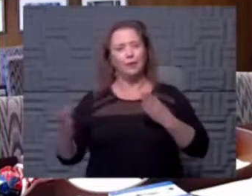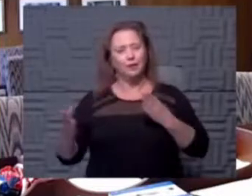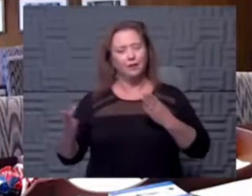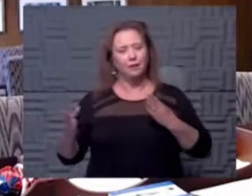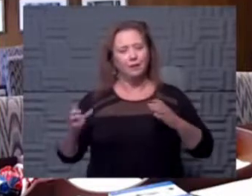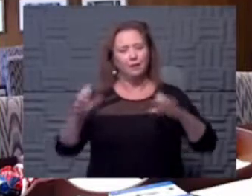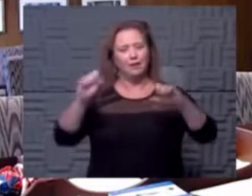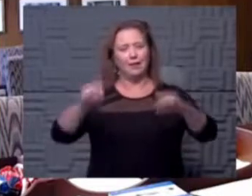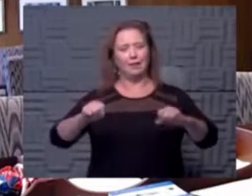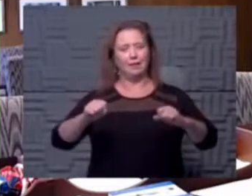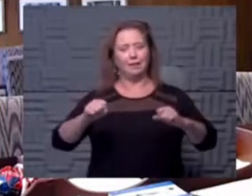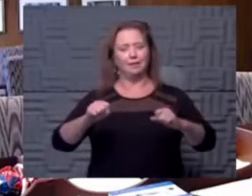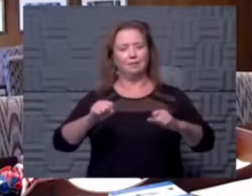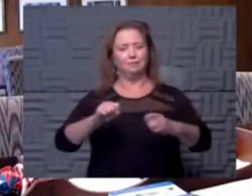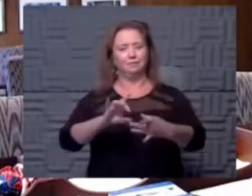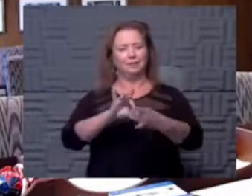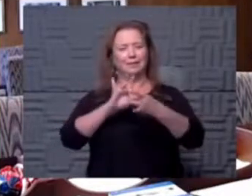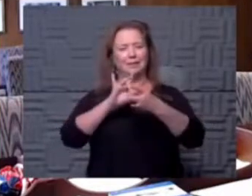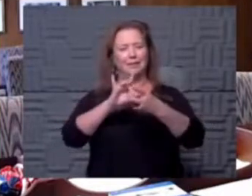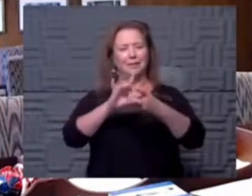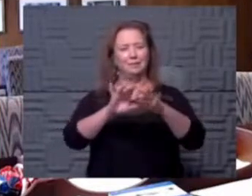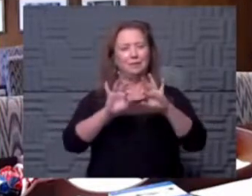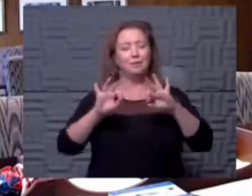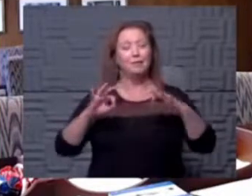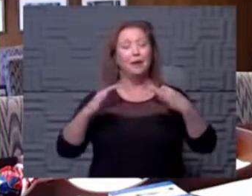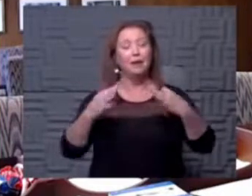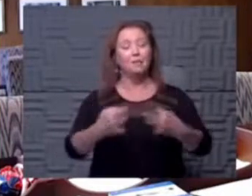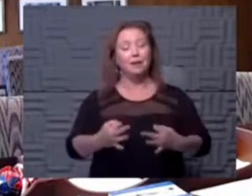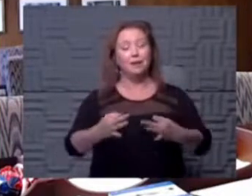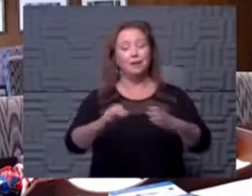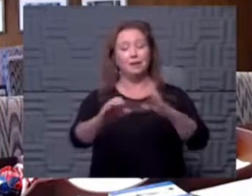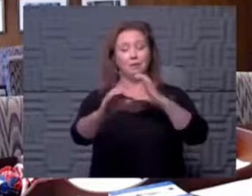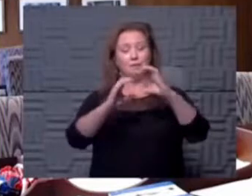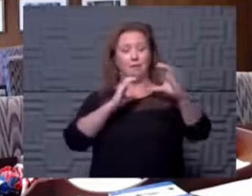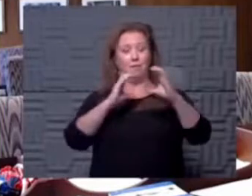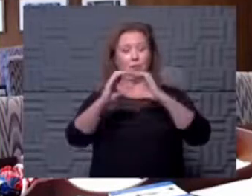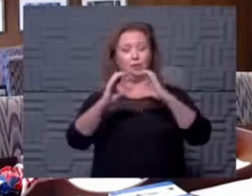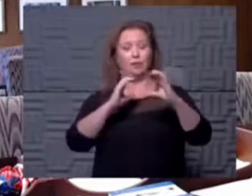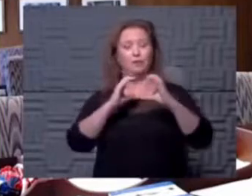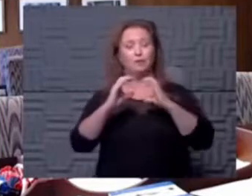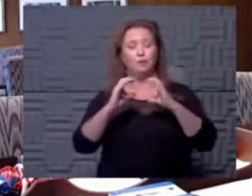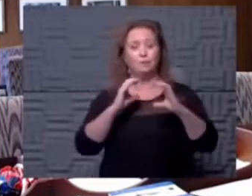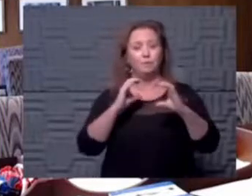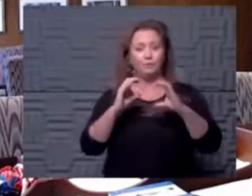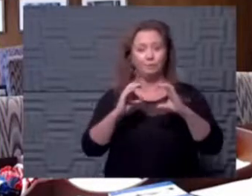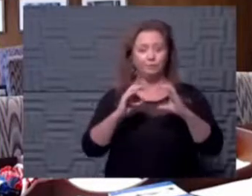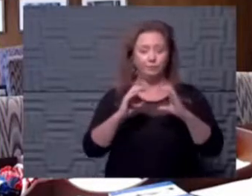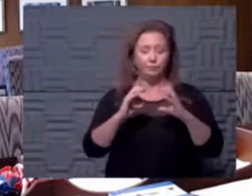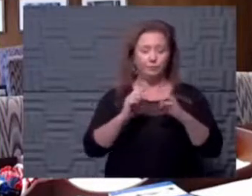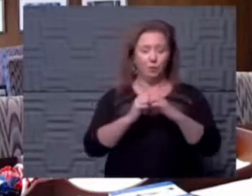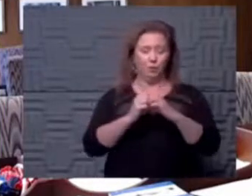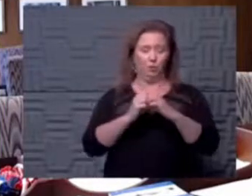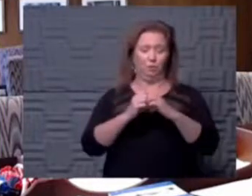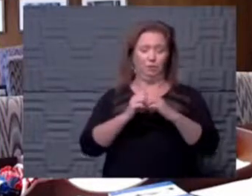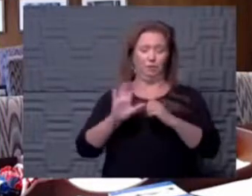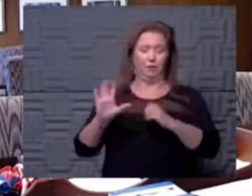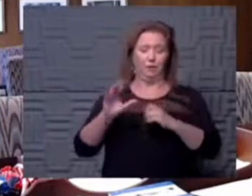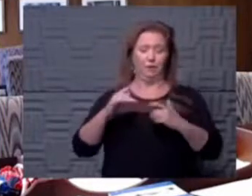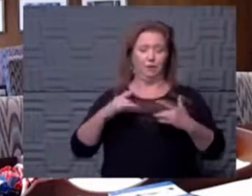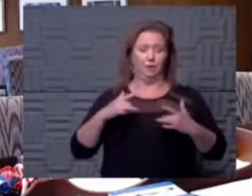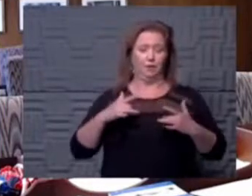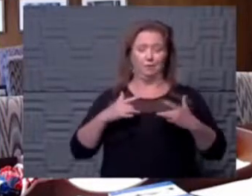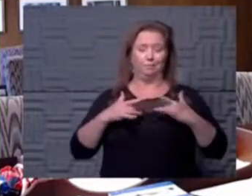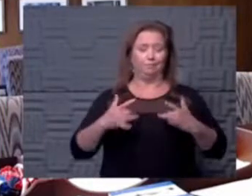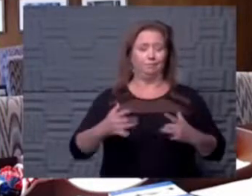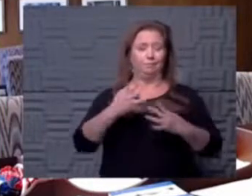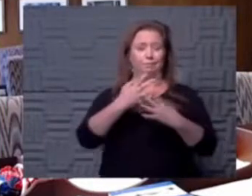to spend time with family and have conversations that with their usual schedule just wouldn't